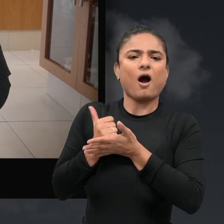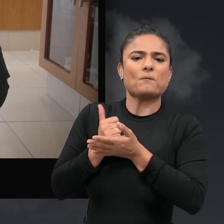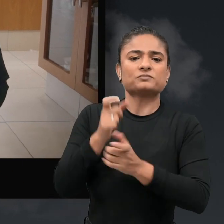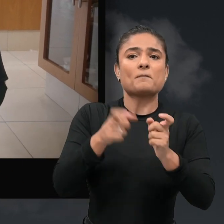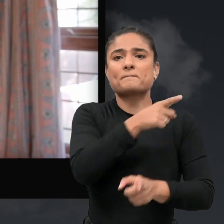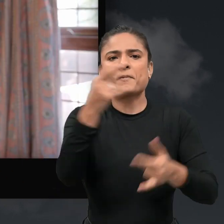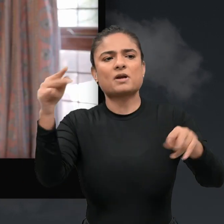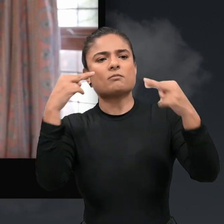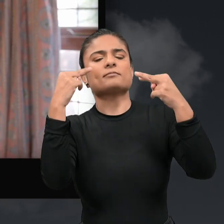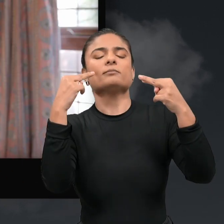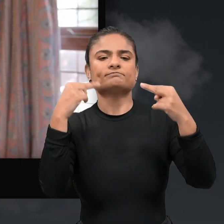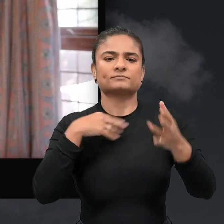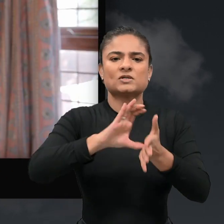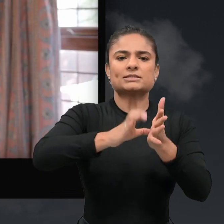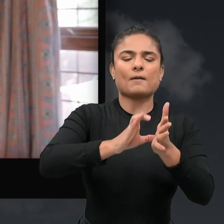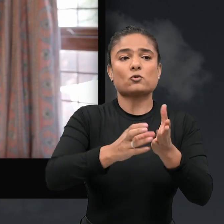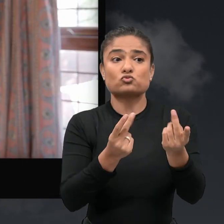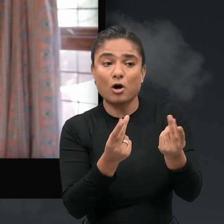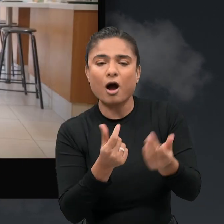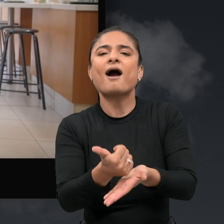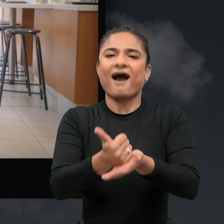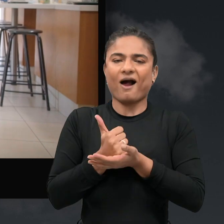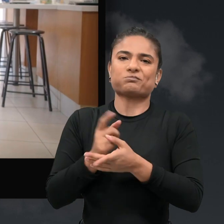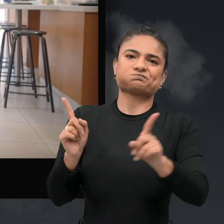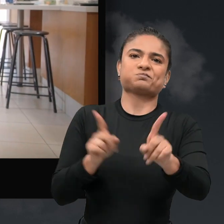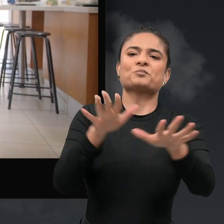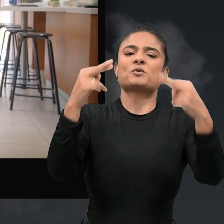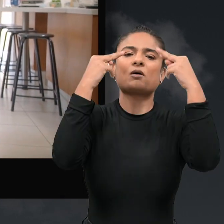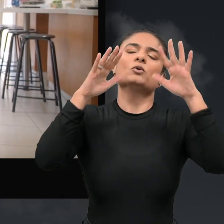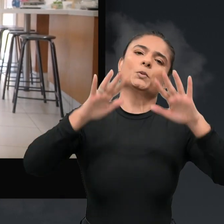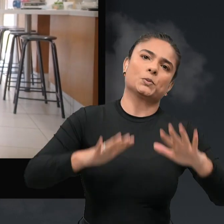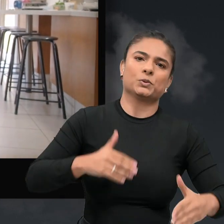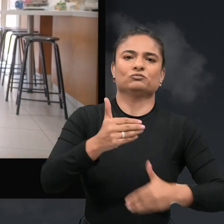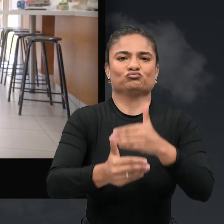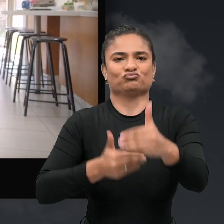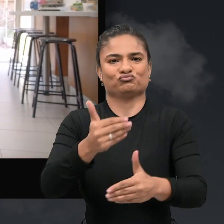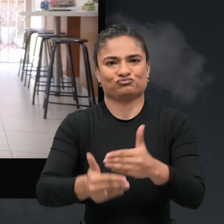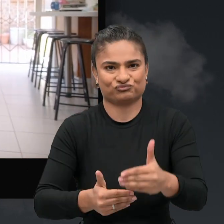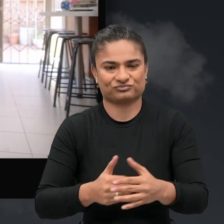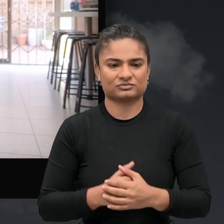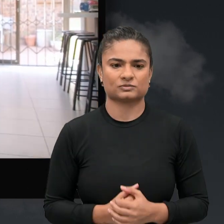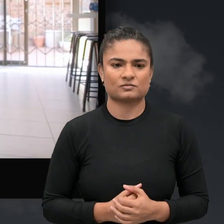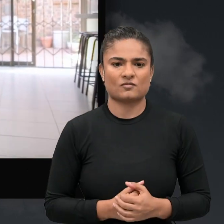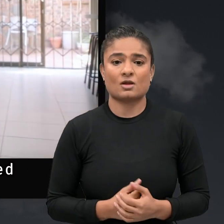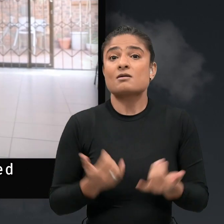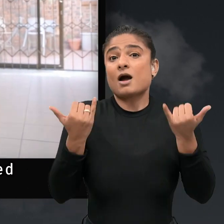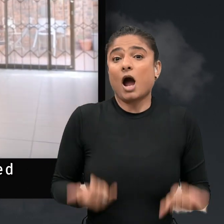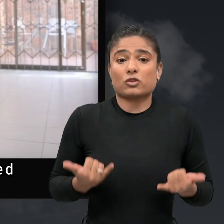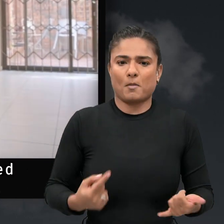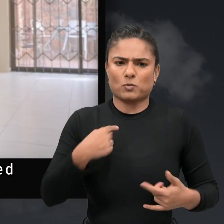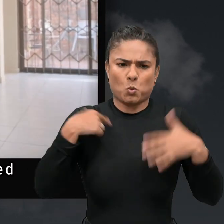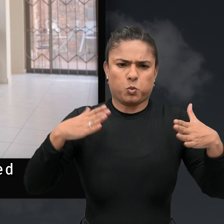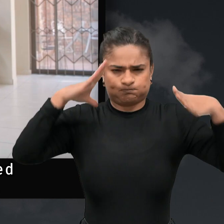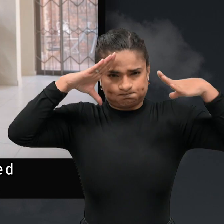because now before people see the disability, they see the dog, and that helps a lot more. At the